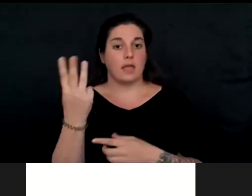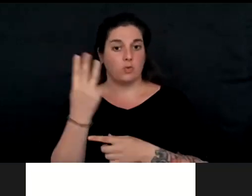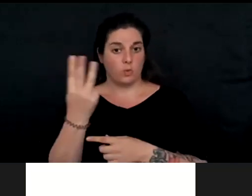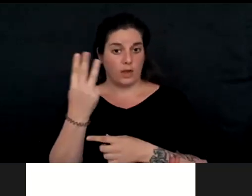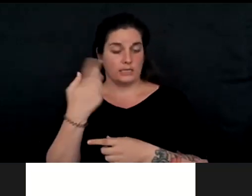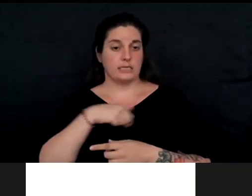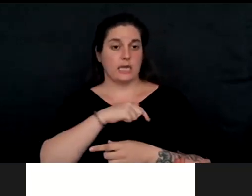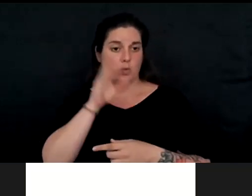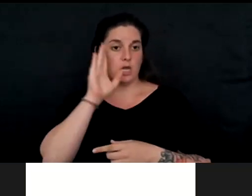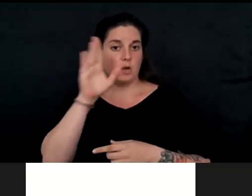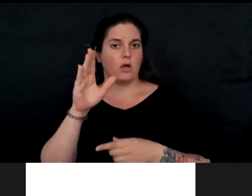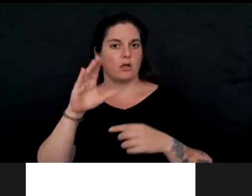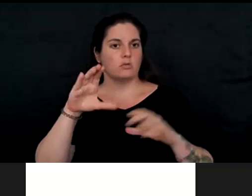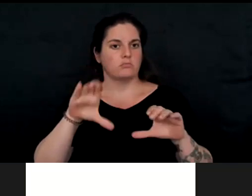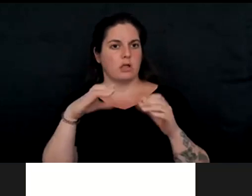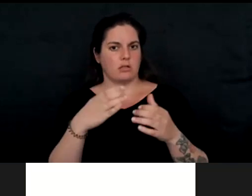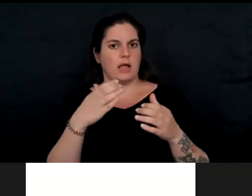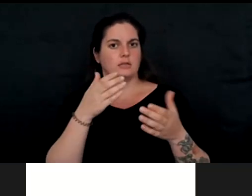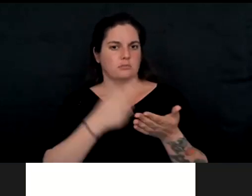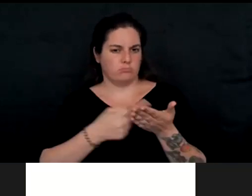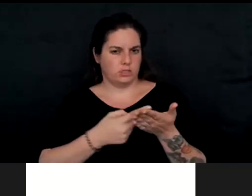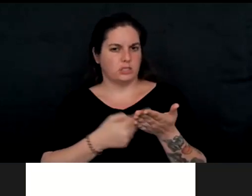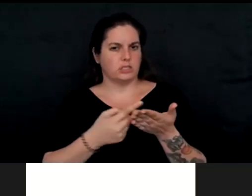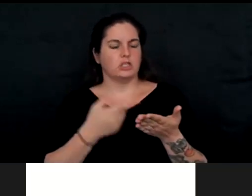you have to hear from me lecturing.